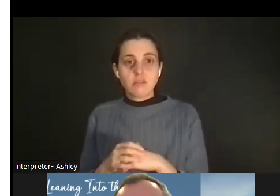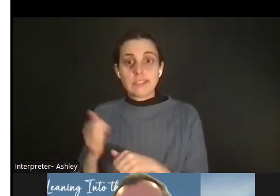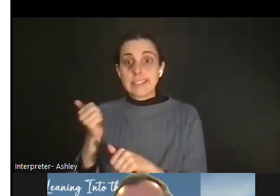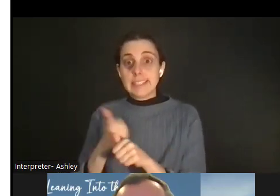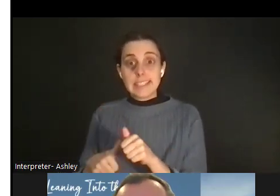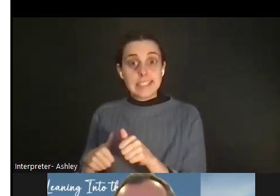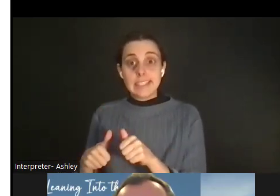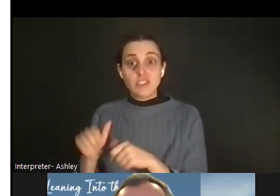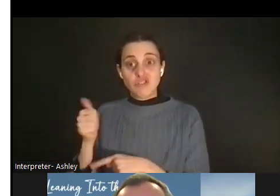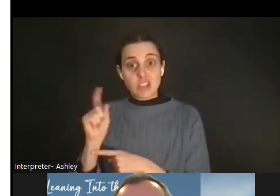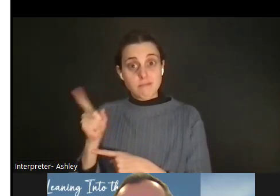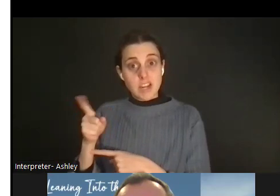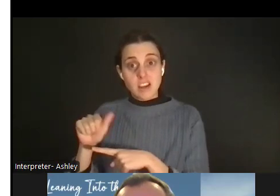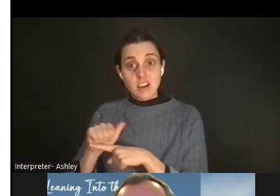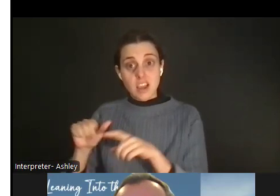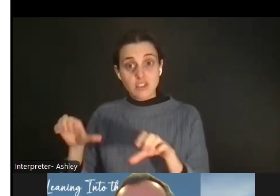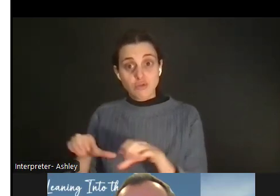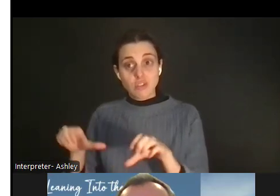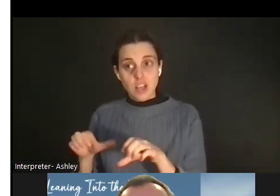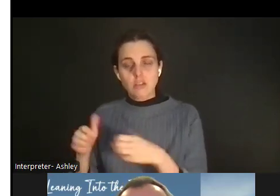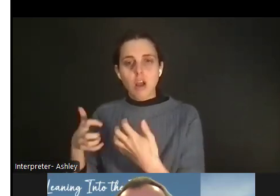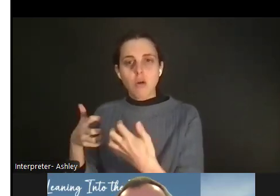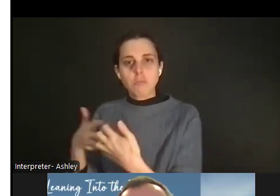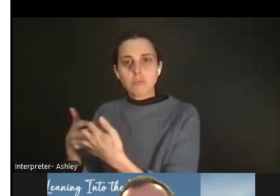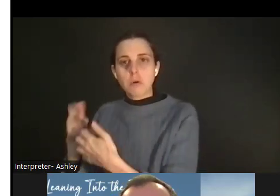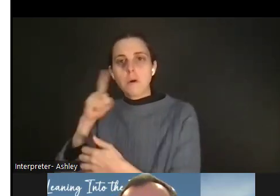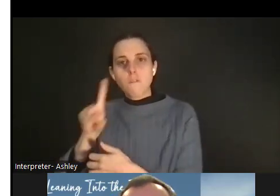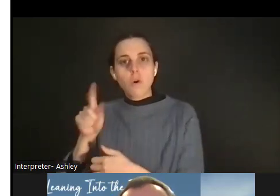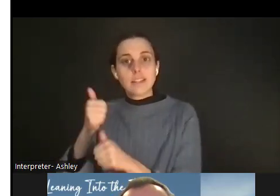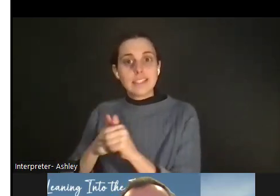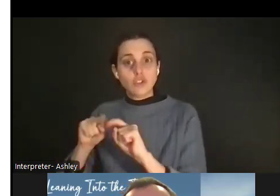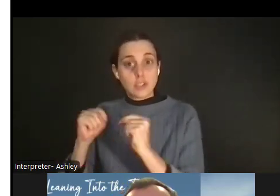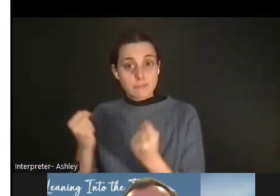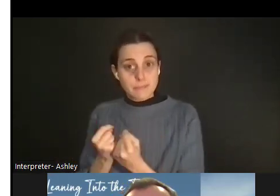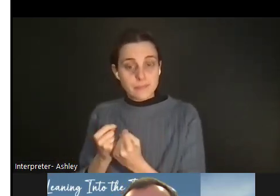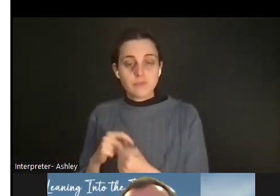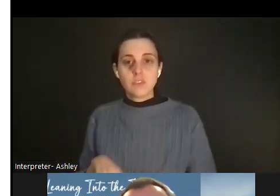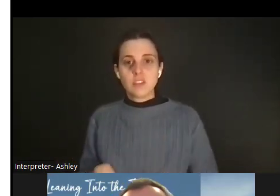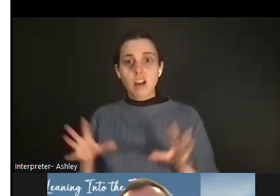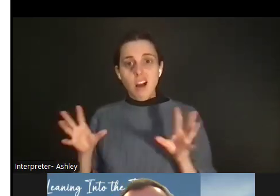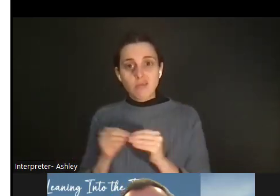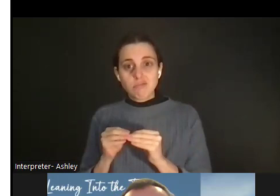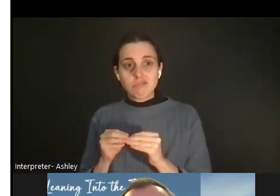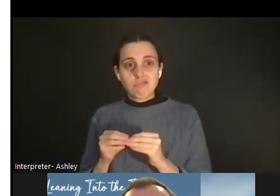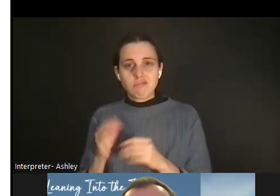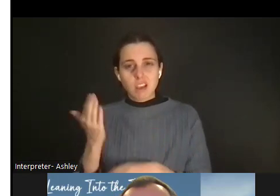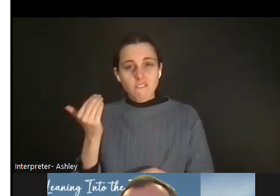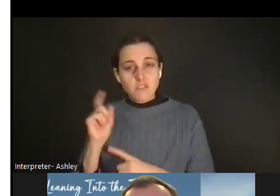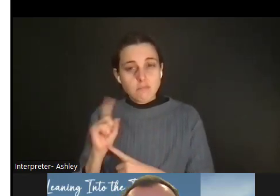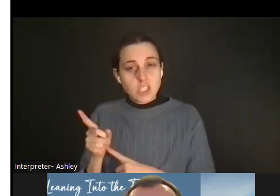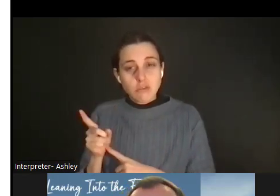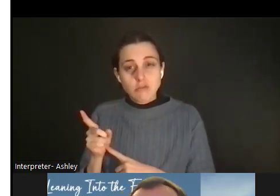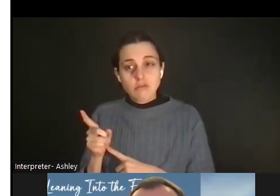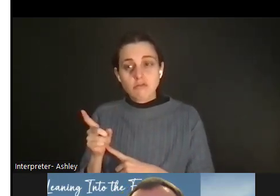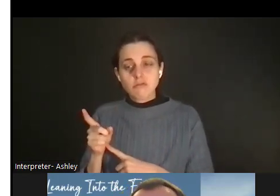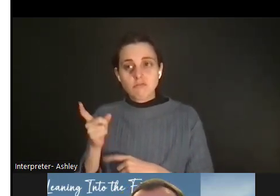consume those modules. So now we have 15 modules that are very practical, that are adaptable to every single one of our team,